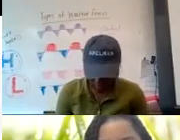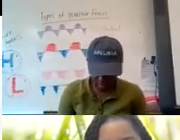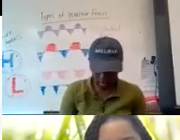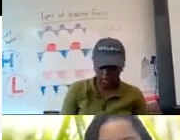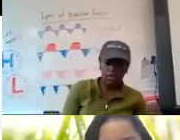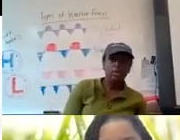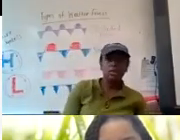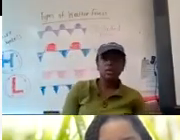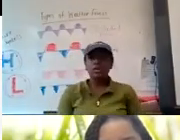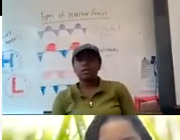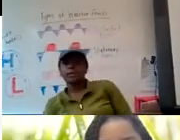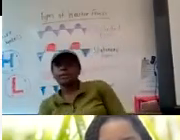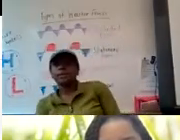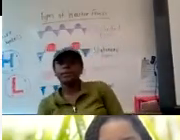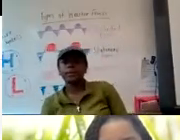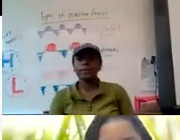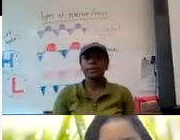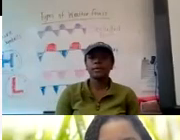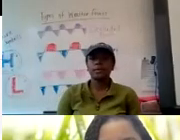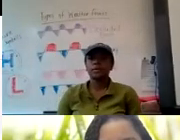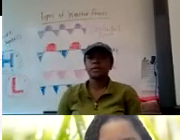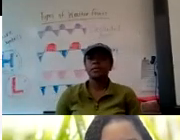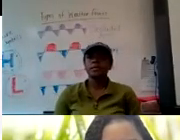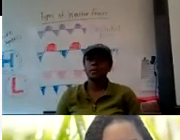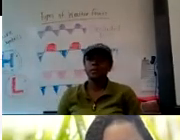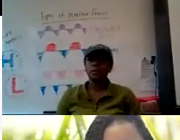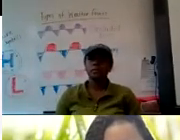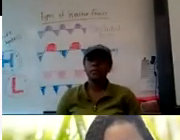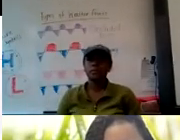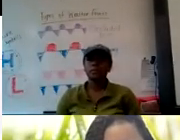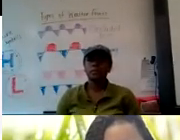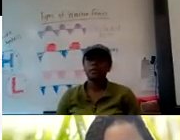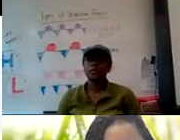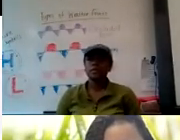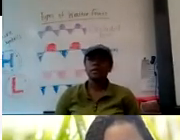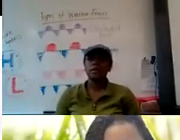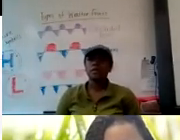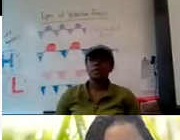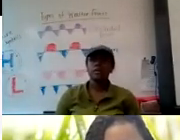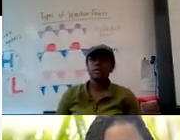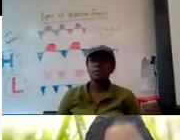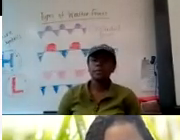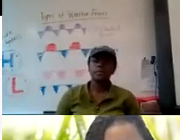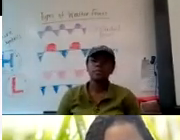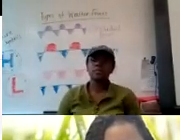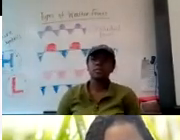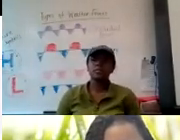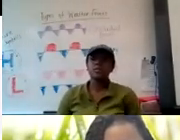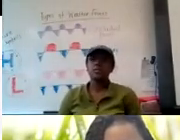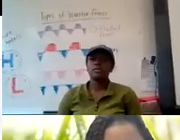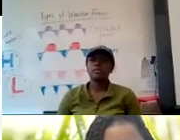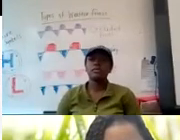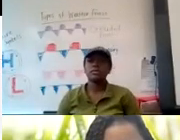so this is a training. Even though I gave you the information, I'm just kind of I'm gonna go through it, not necessarily fast, but I'm gonna go through it pretty